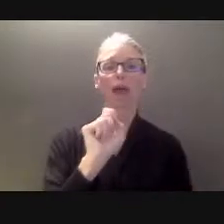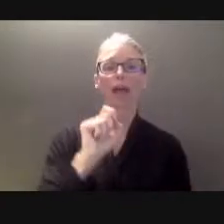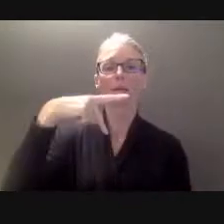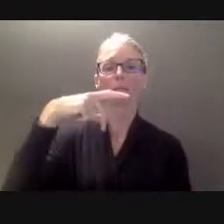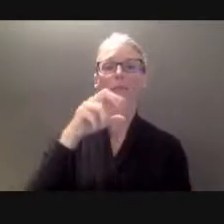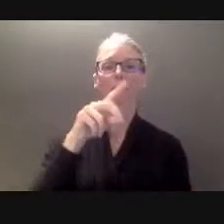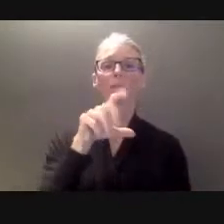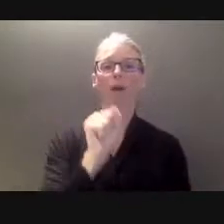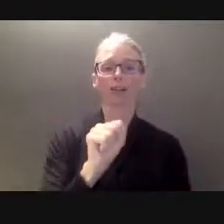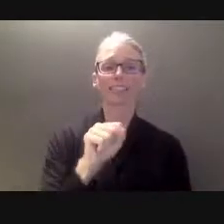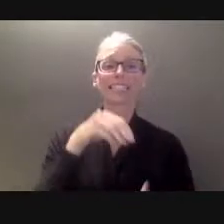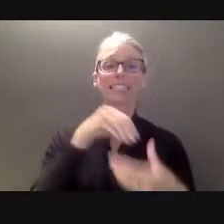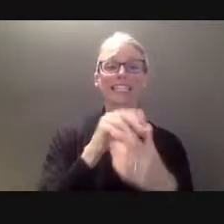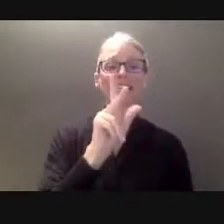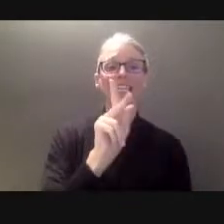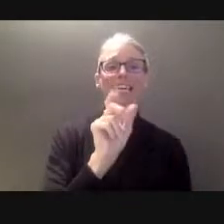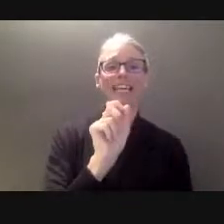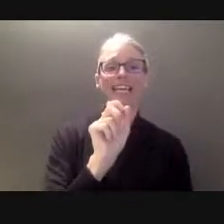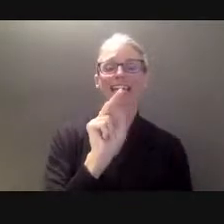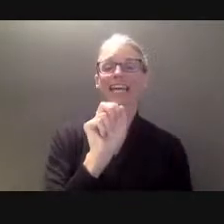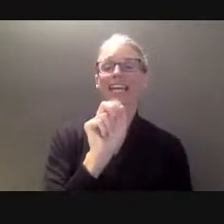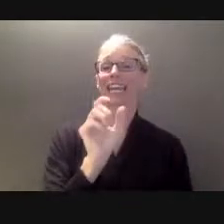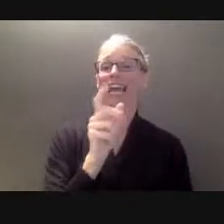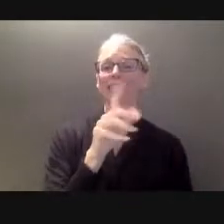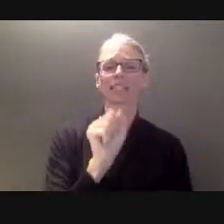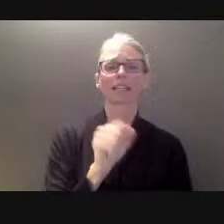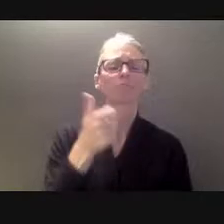in Kananaskis.